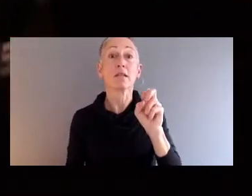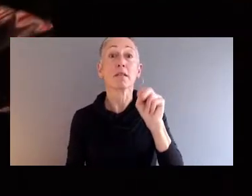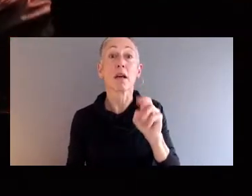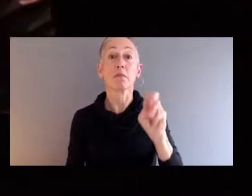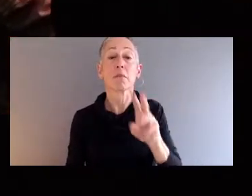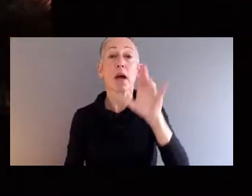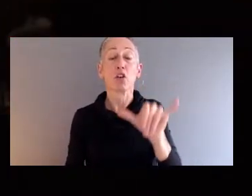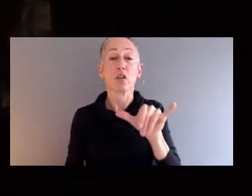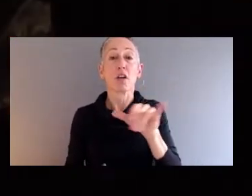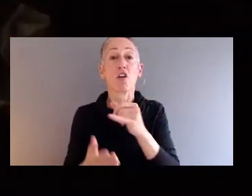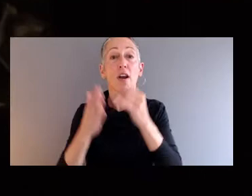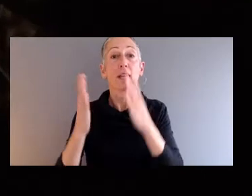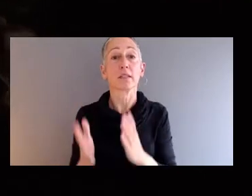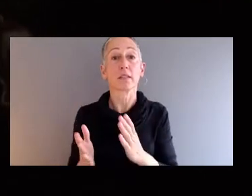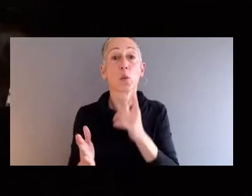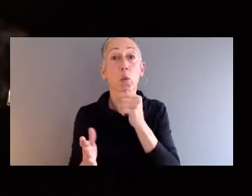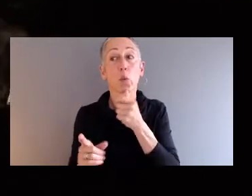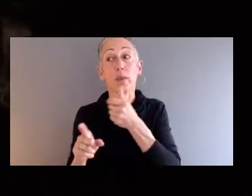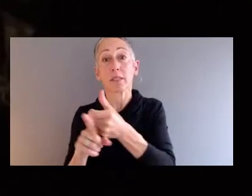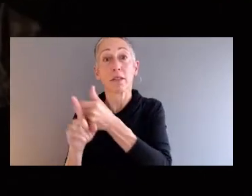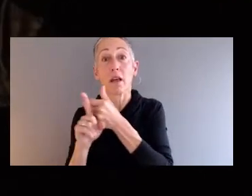theater.